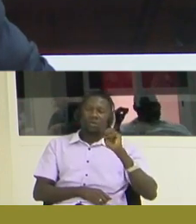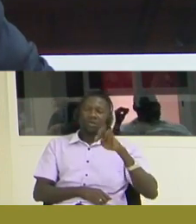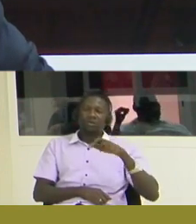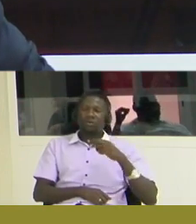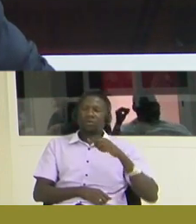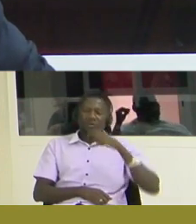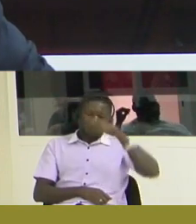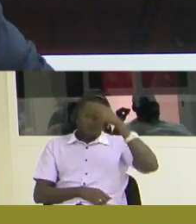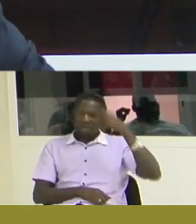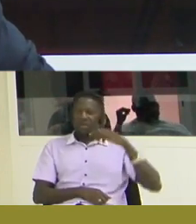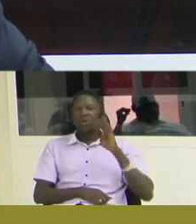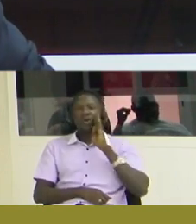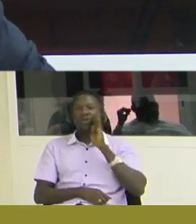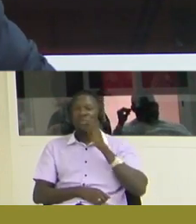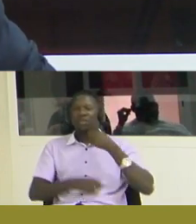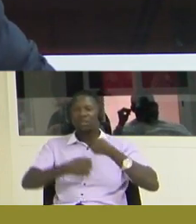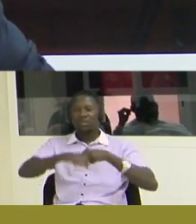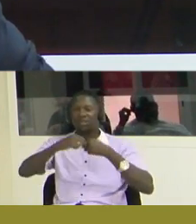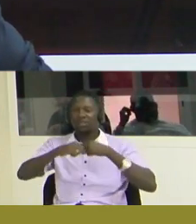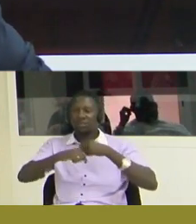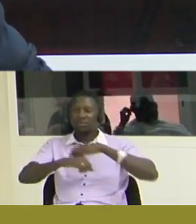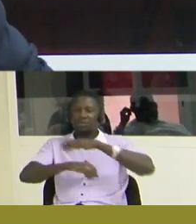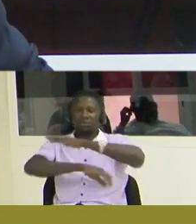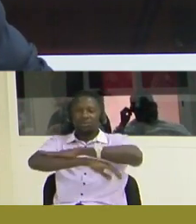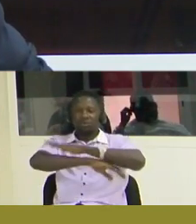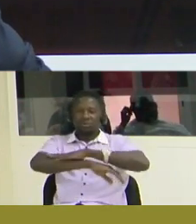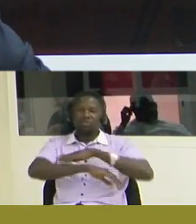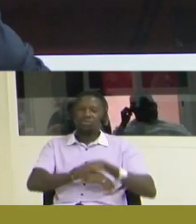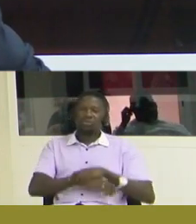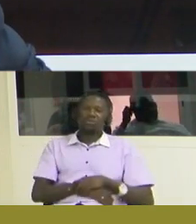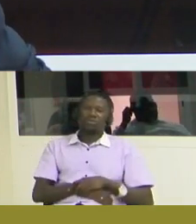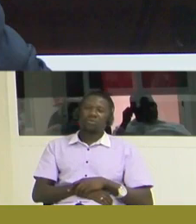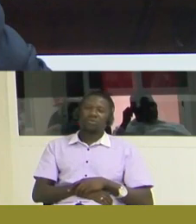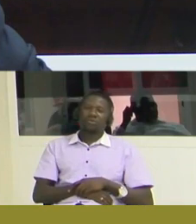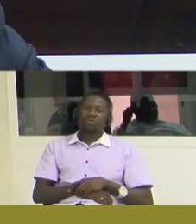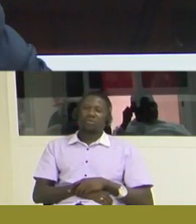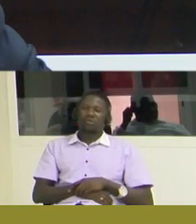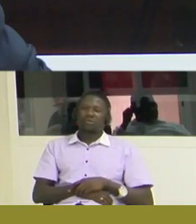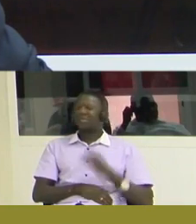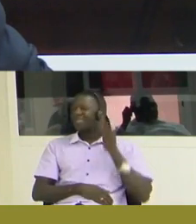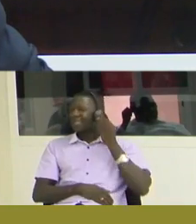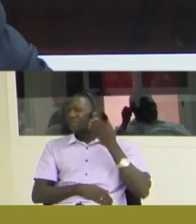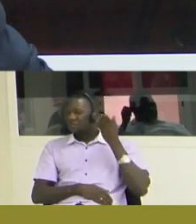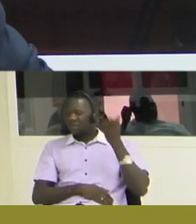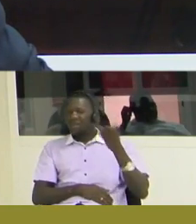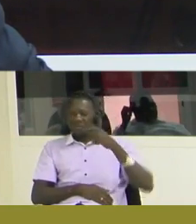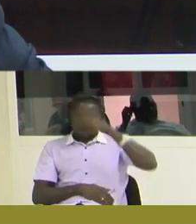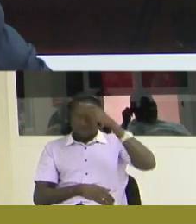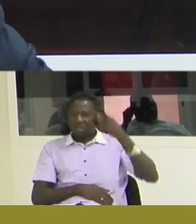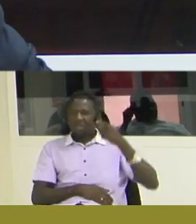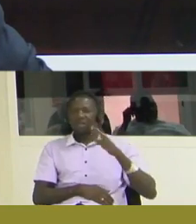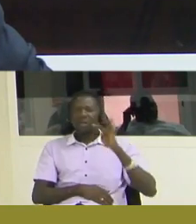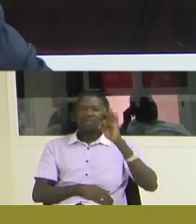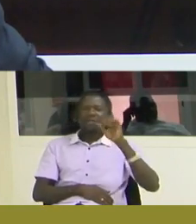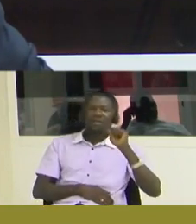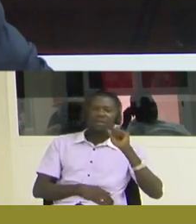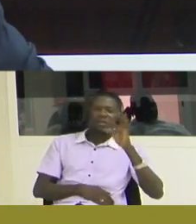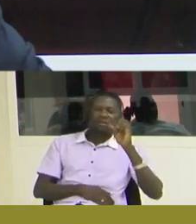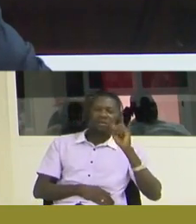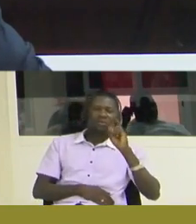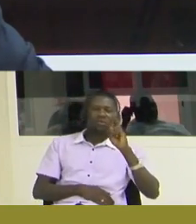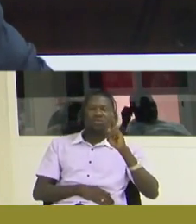member knew a fad that born Infanta de Vaca dialing in Unabomber wrote IJ the girls who were working there fat Davao and Fanta